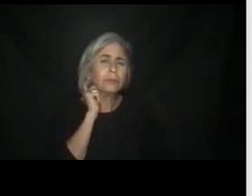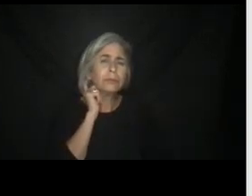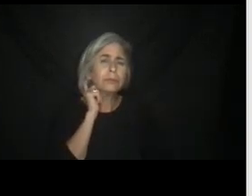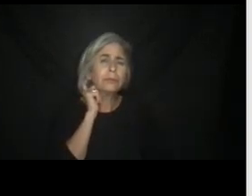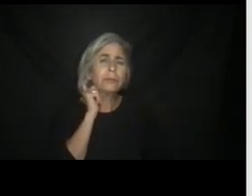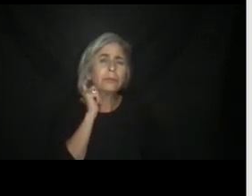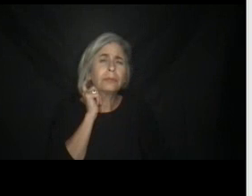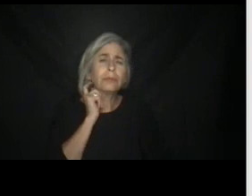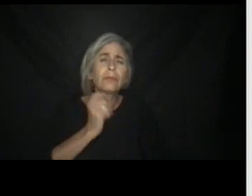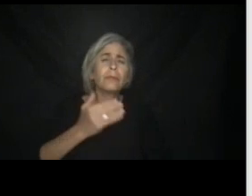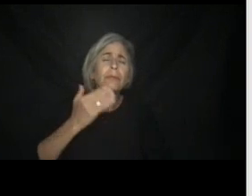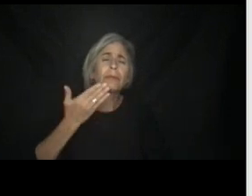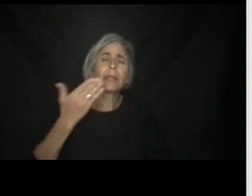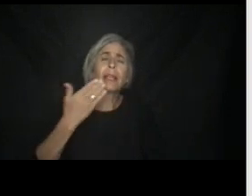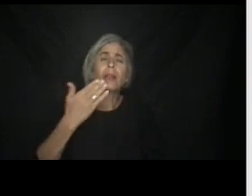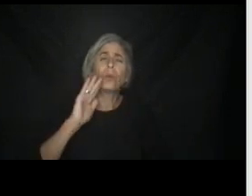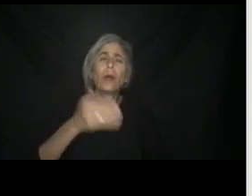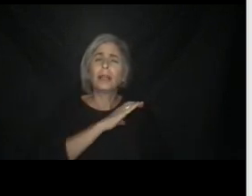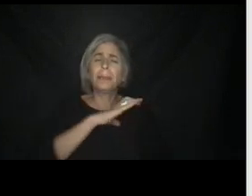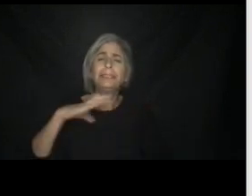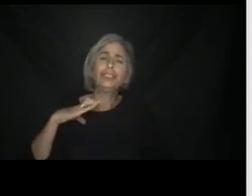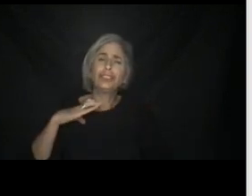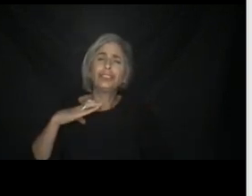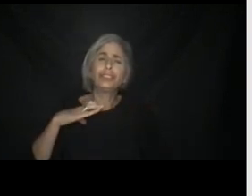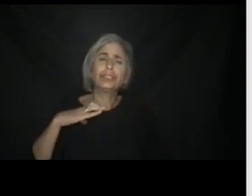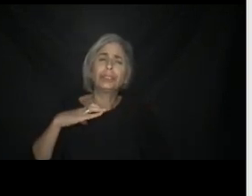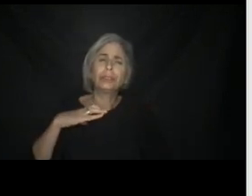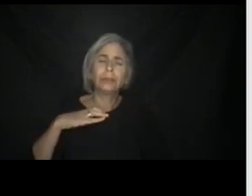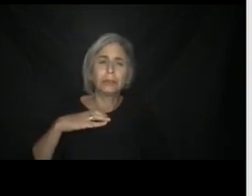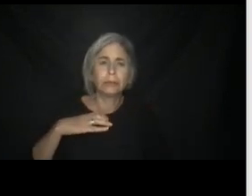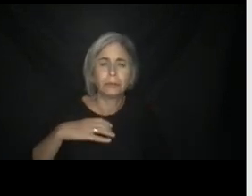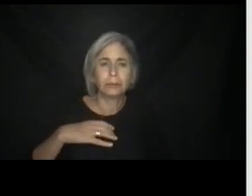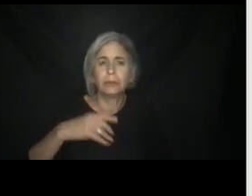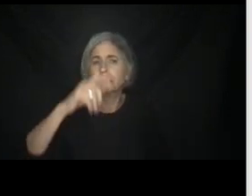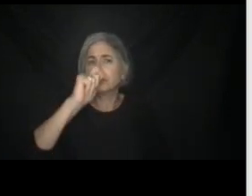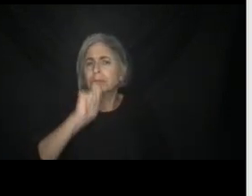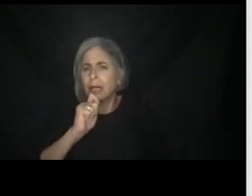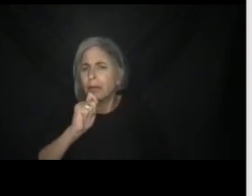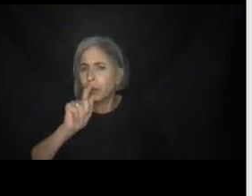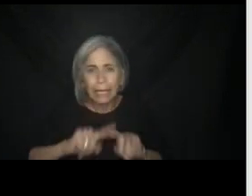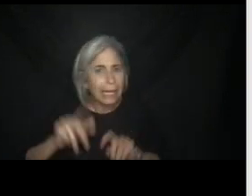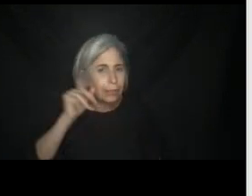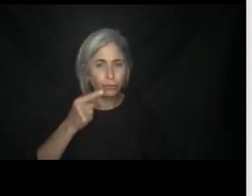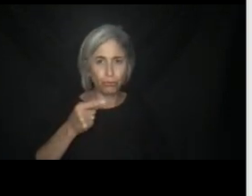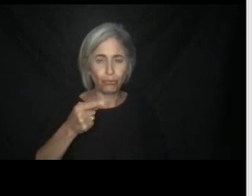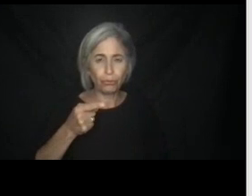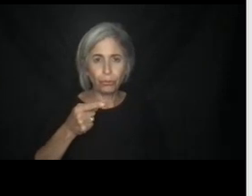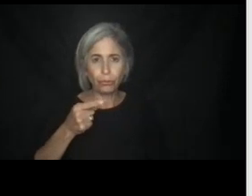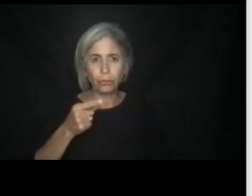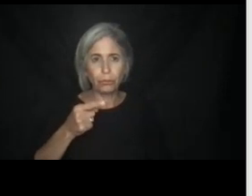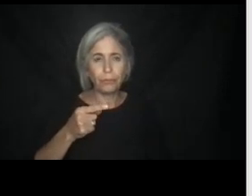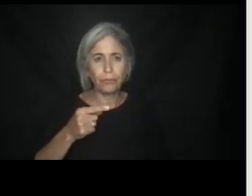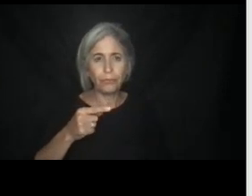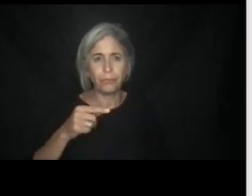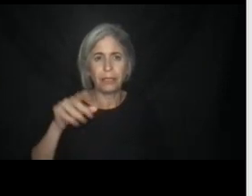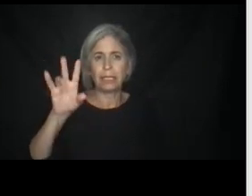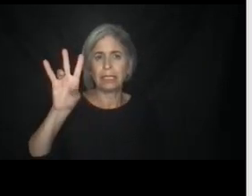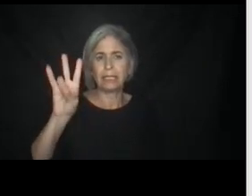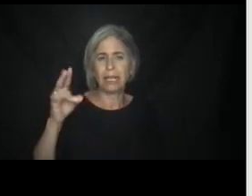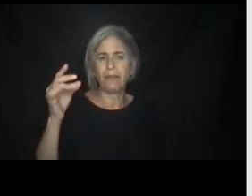Welcome, commissioners. Mike, Herb Suss, could you bring the mic a little closer, sir? Herb Suss,